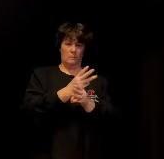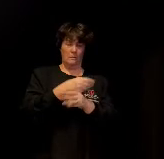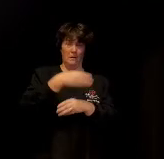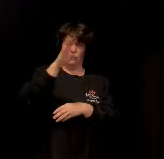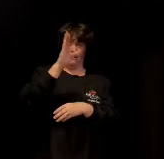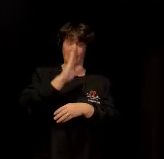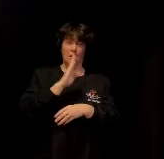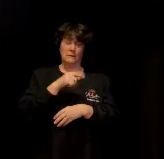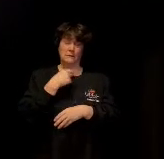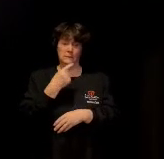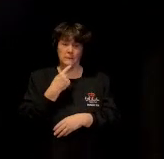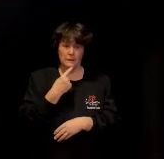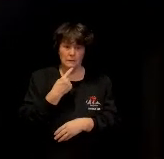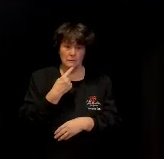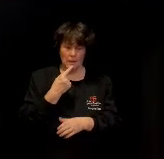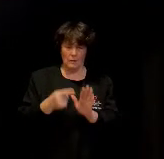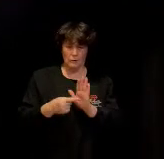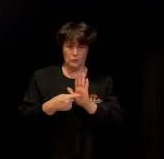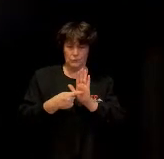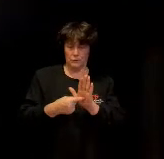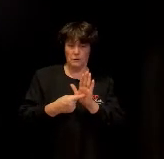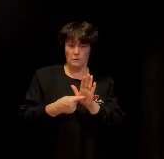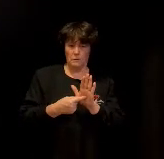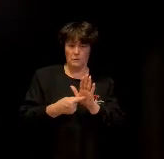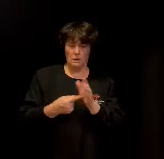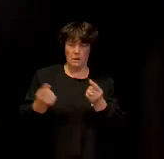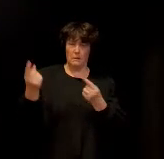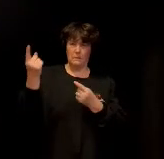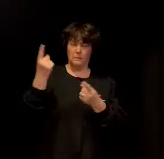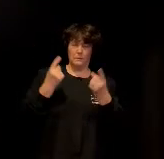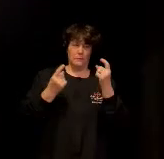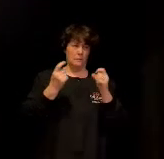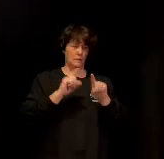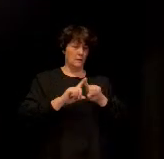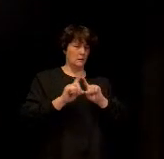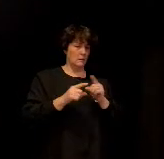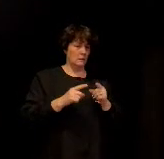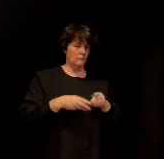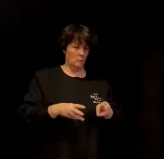that voice comes to you, and I'll show you. It comes to you all kinds of different ways.